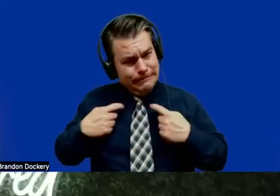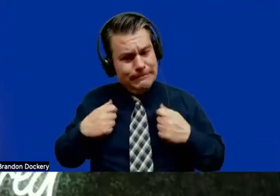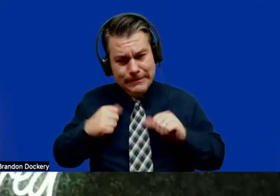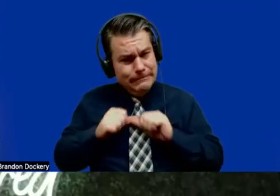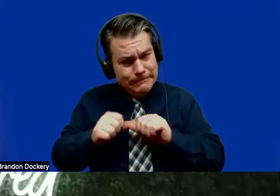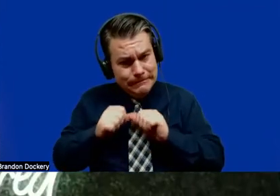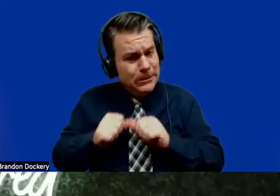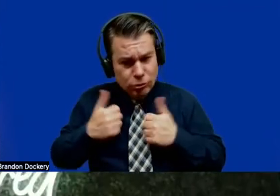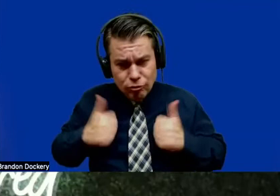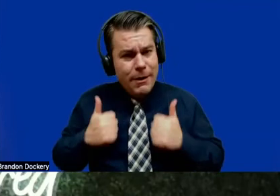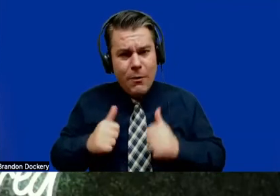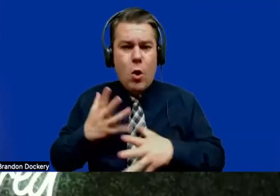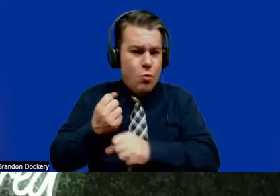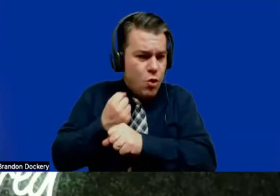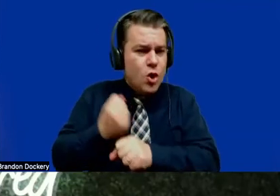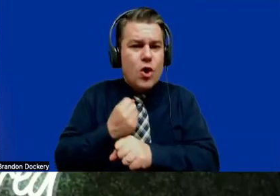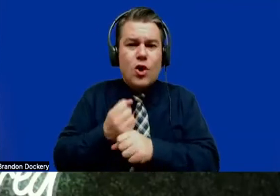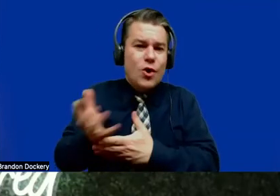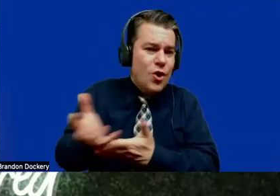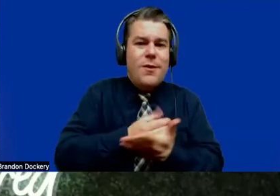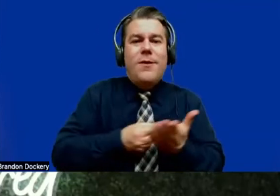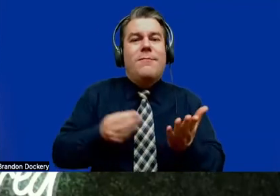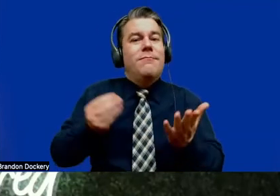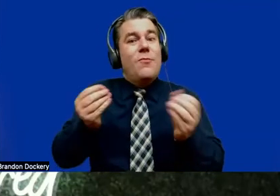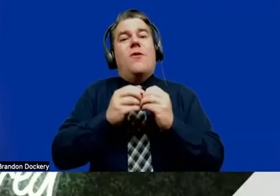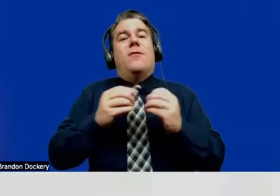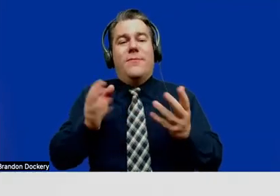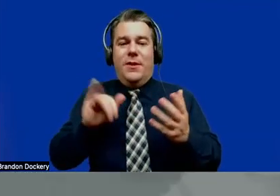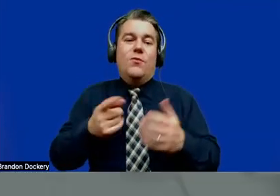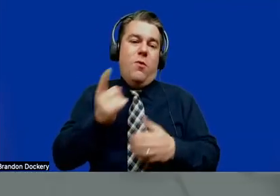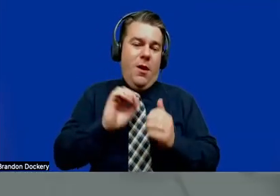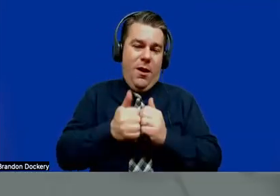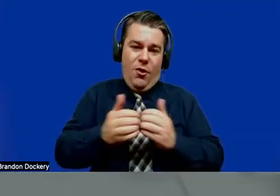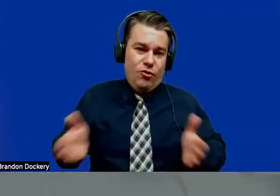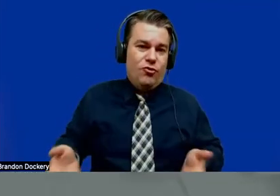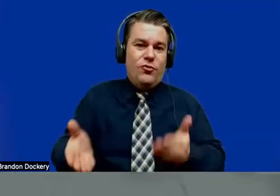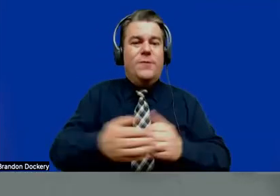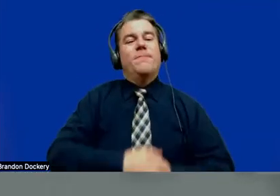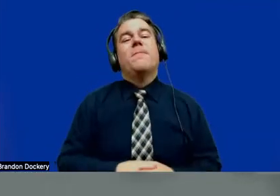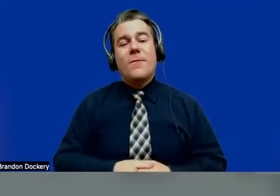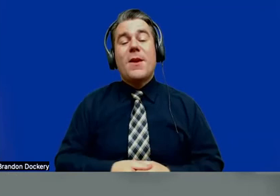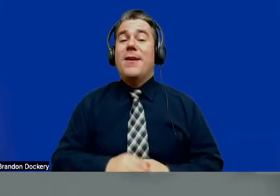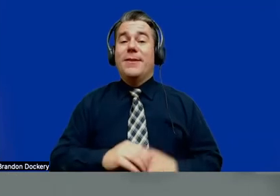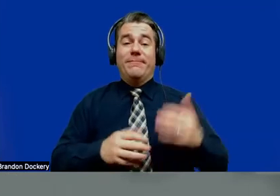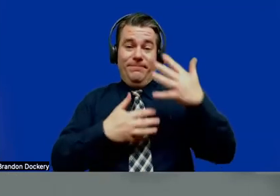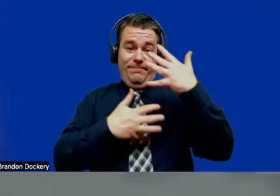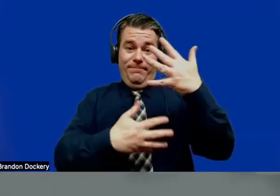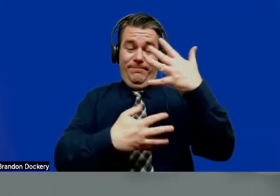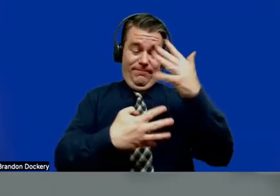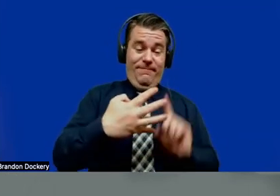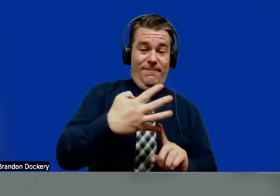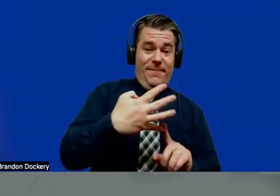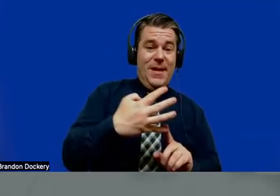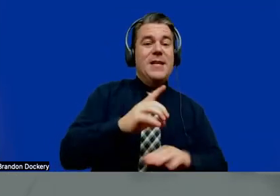want to go out there, you want to work it, and you want to earn. And this is one of those ways that they incentivize you. 8th way that we can get paid is diamond reentry, the